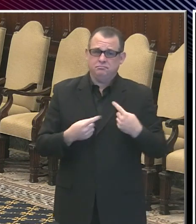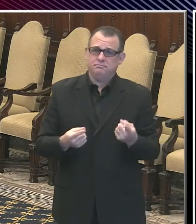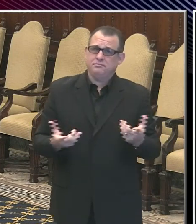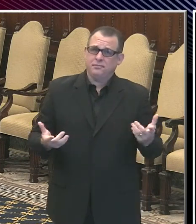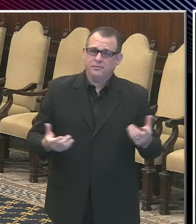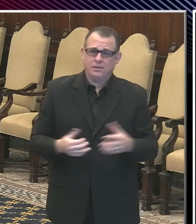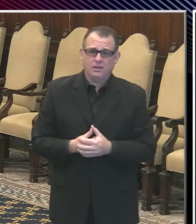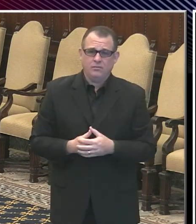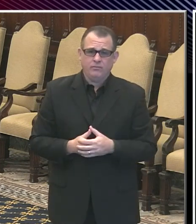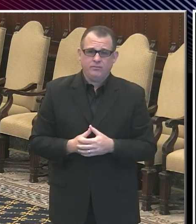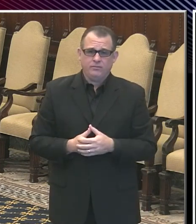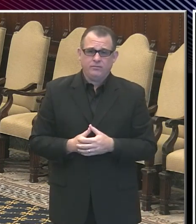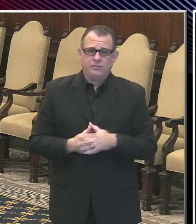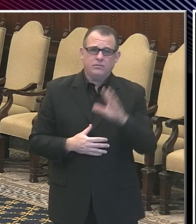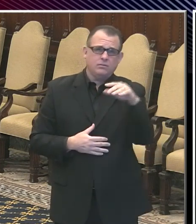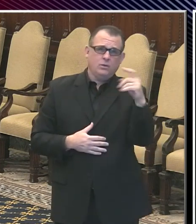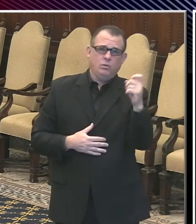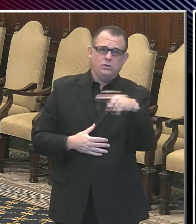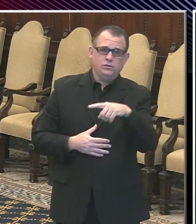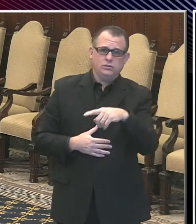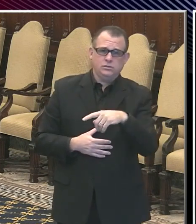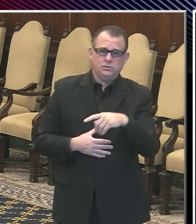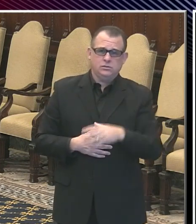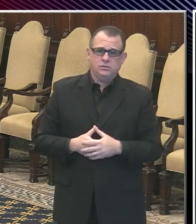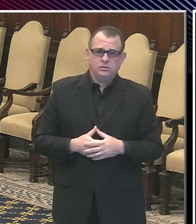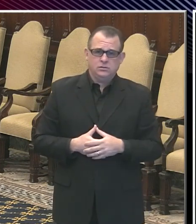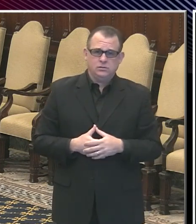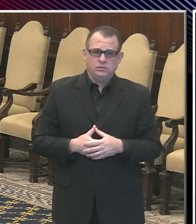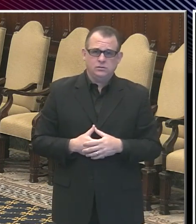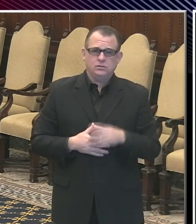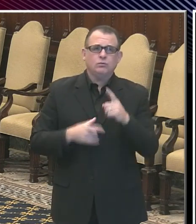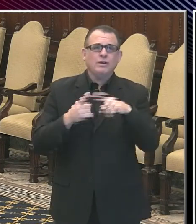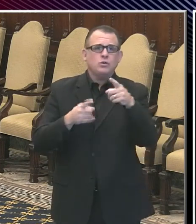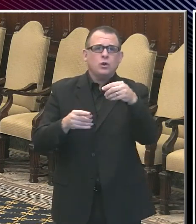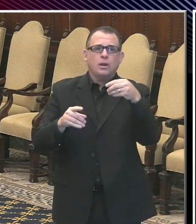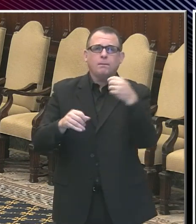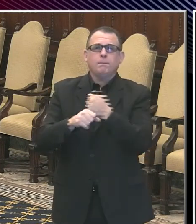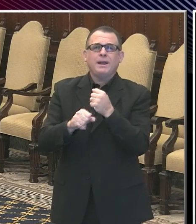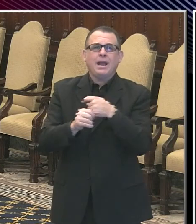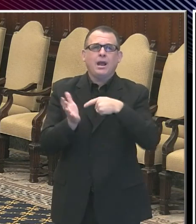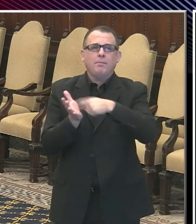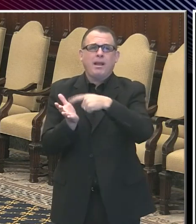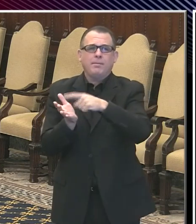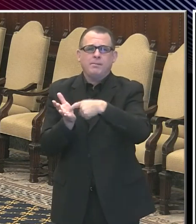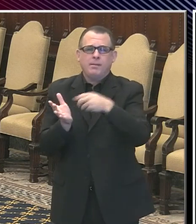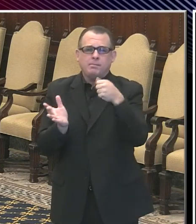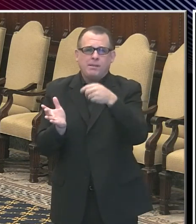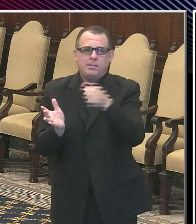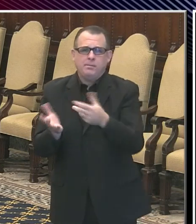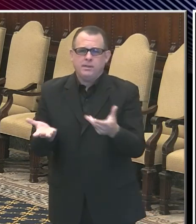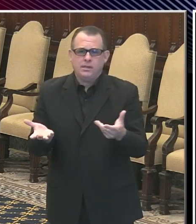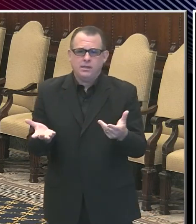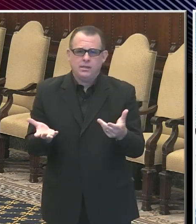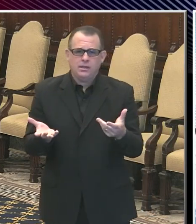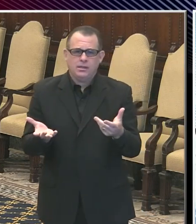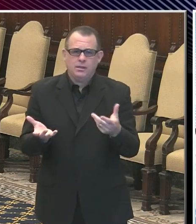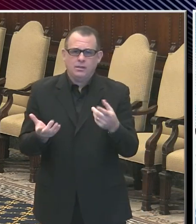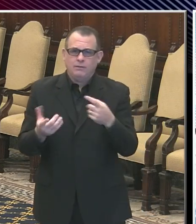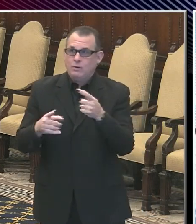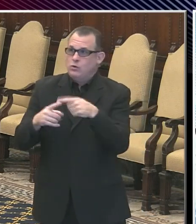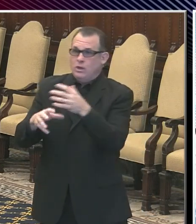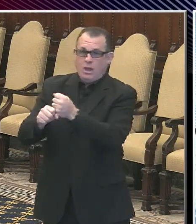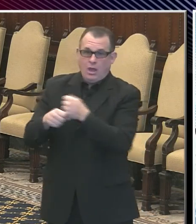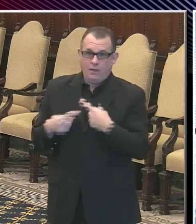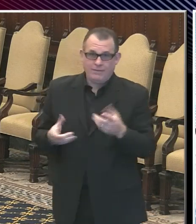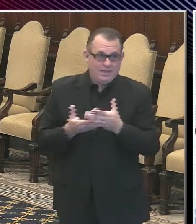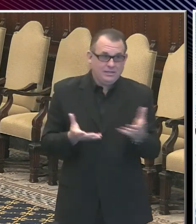you? At what point do you make the payment to the vendor? Is it upon receivement of the shipment? In most cases,